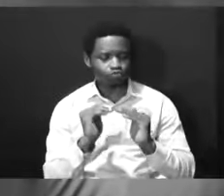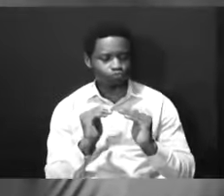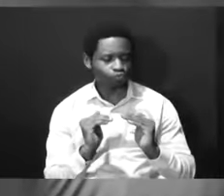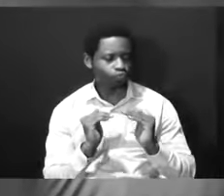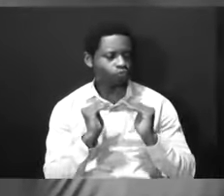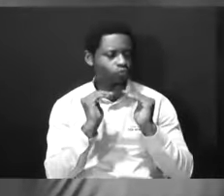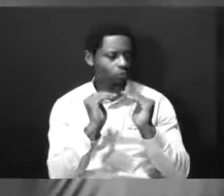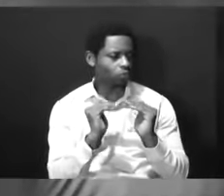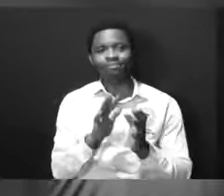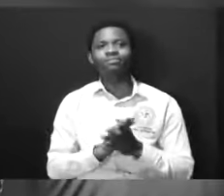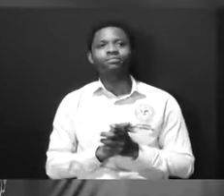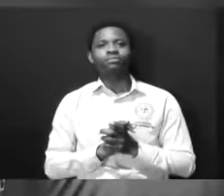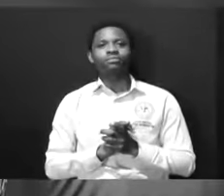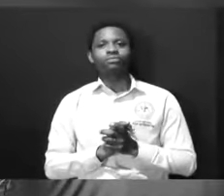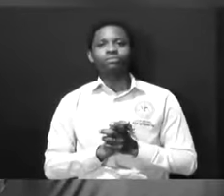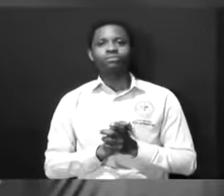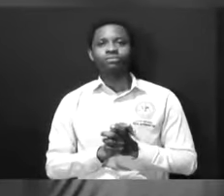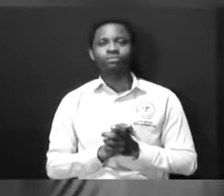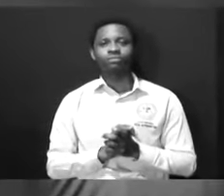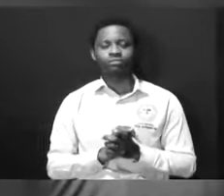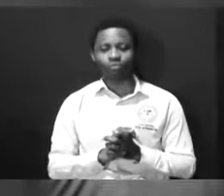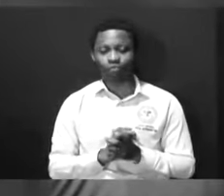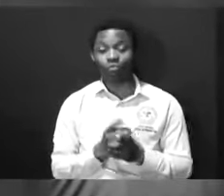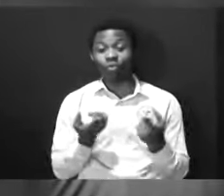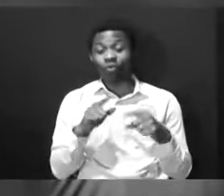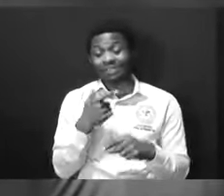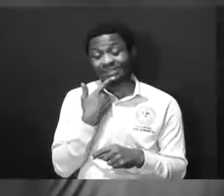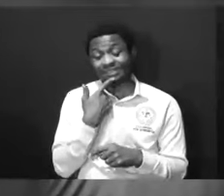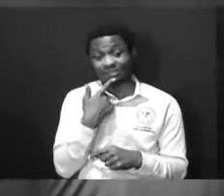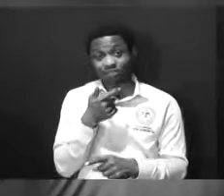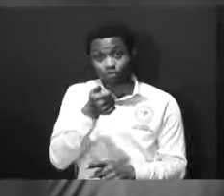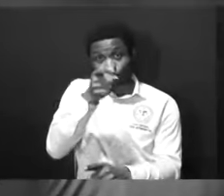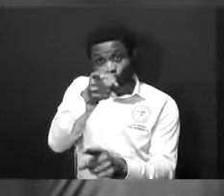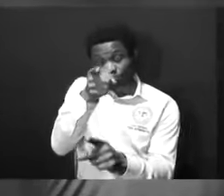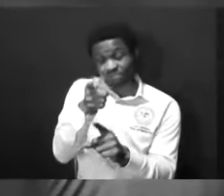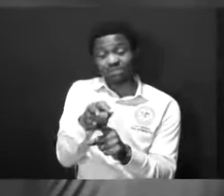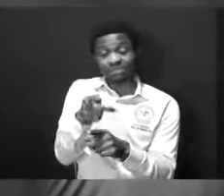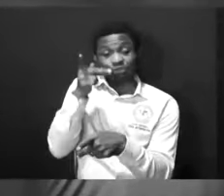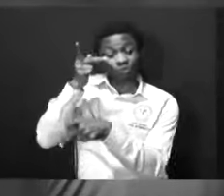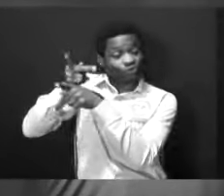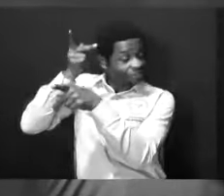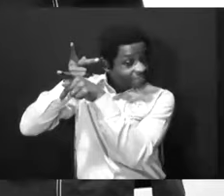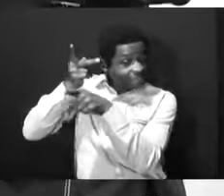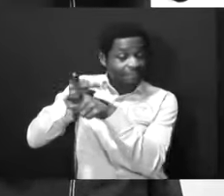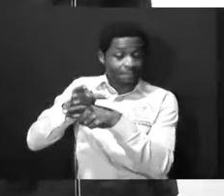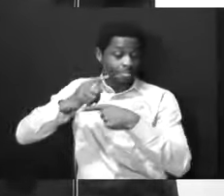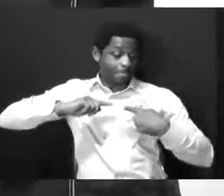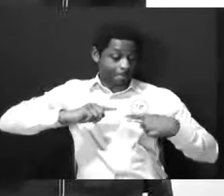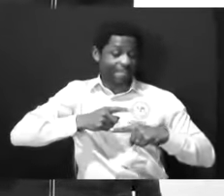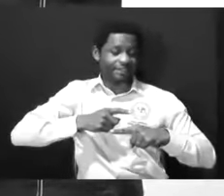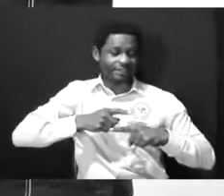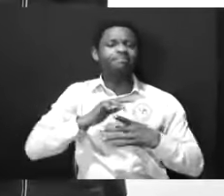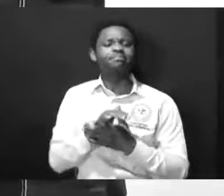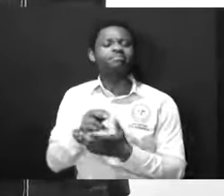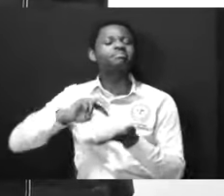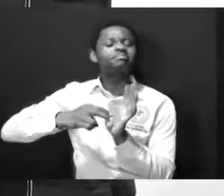a wo no ehu ehu yie pa. When we say you are nursing a grudge, se kase yawdie ana menasepo a wanya obi mu no onye no a, is